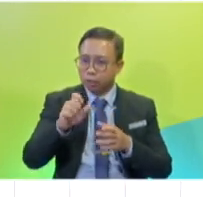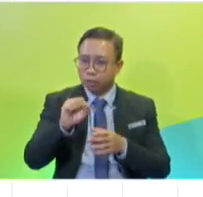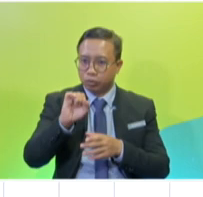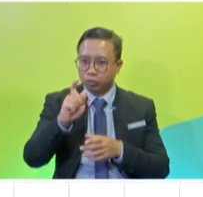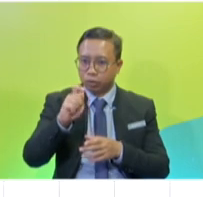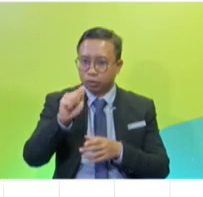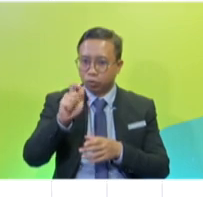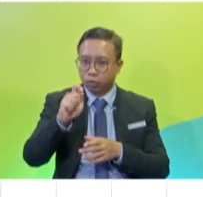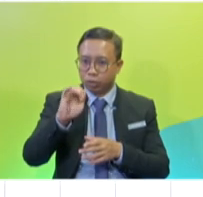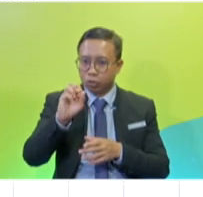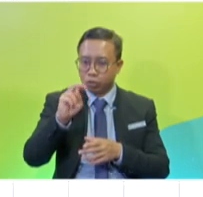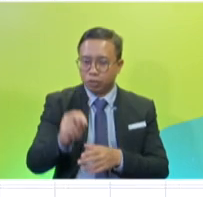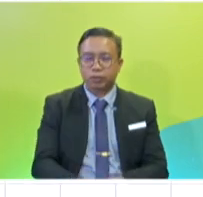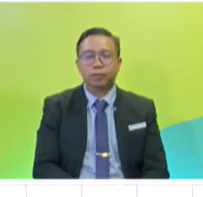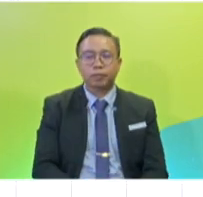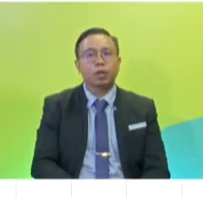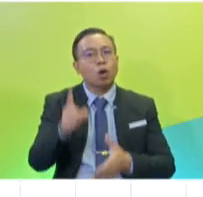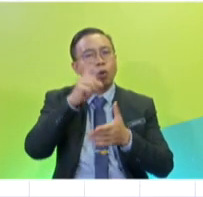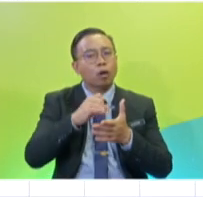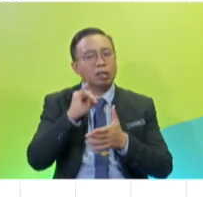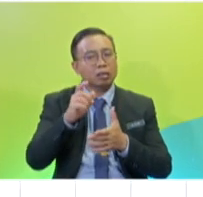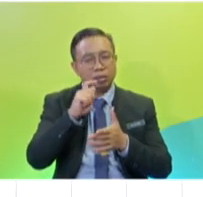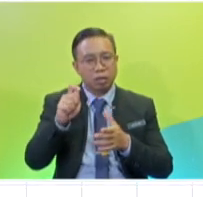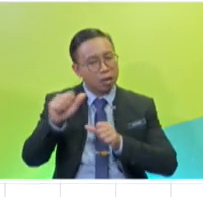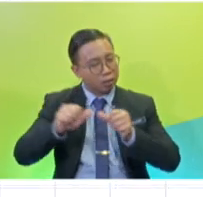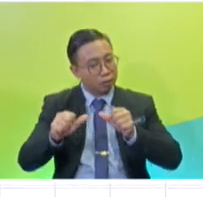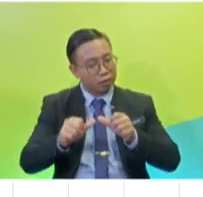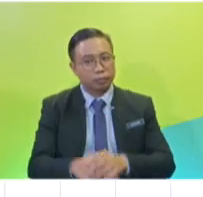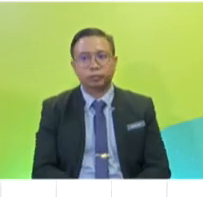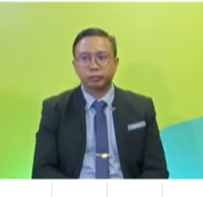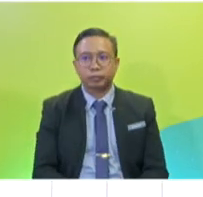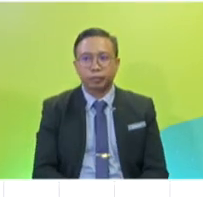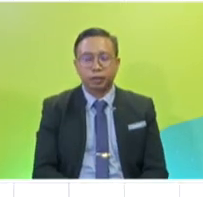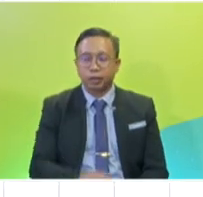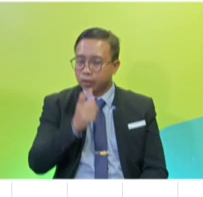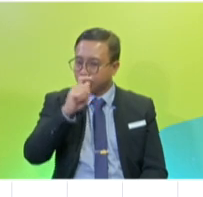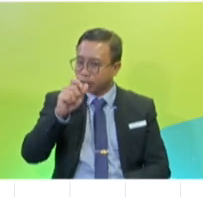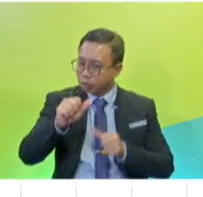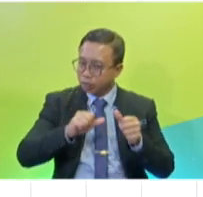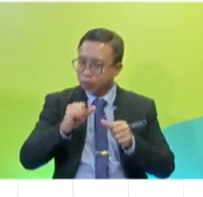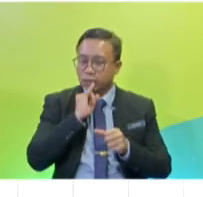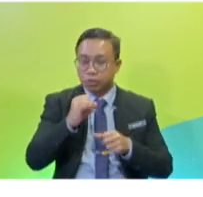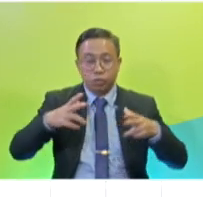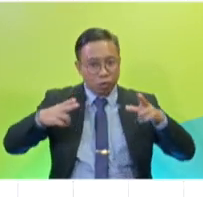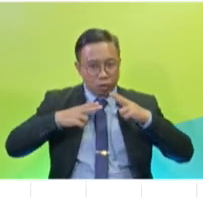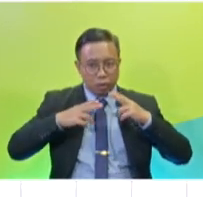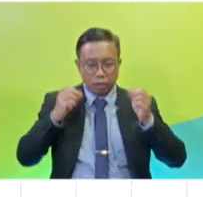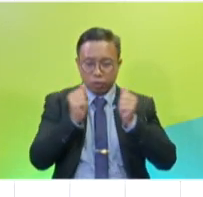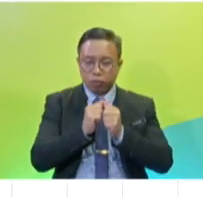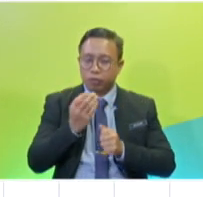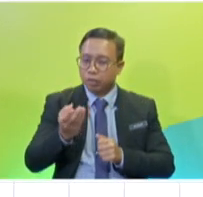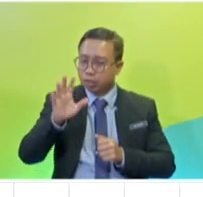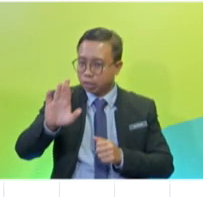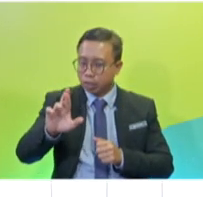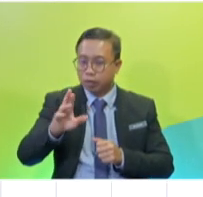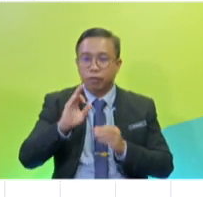answer, madam? Okay, Nana. What's the situation, Nana? The situation is holiday with your family. Good job.